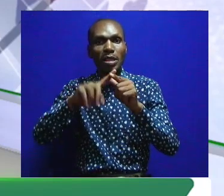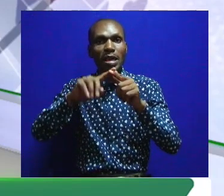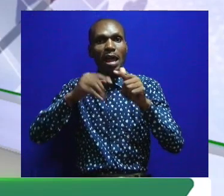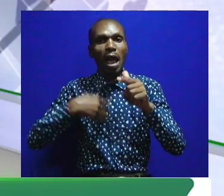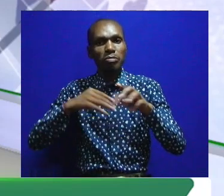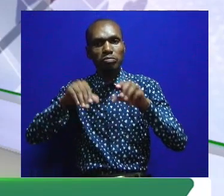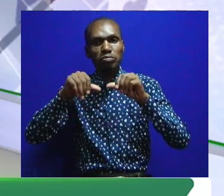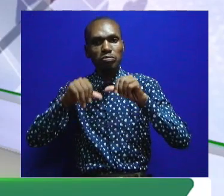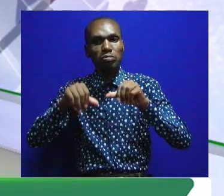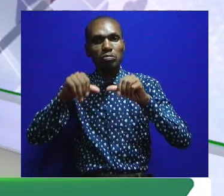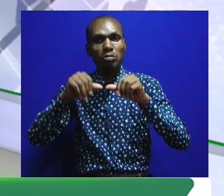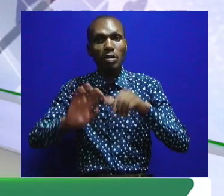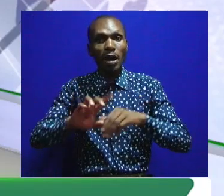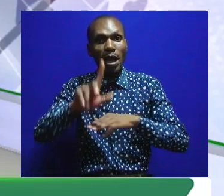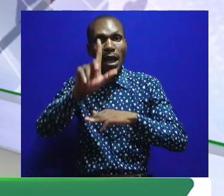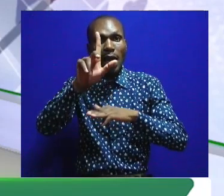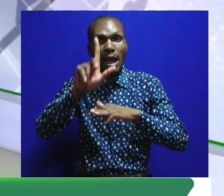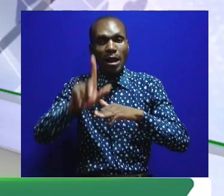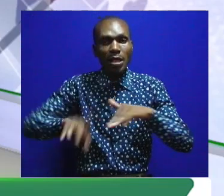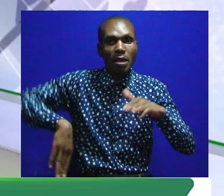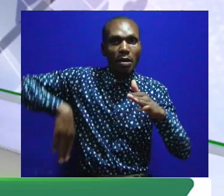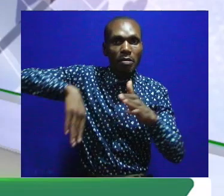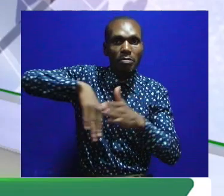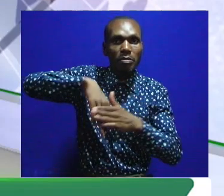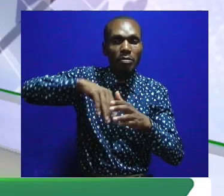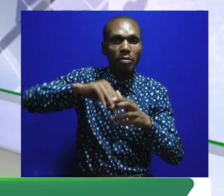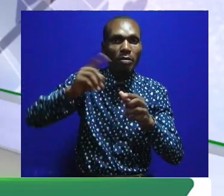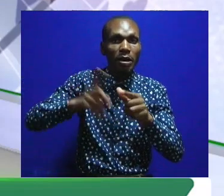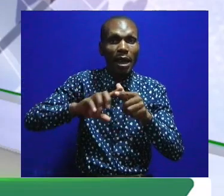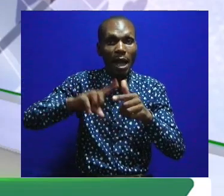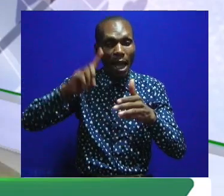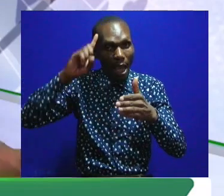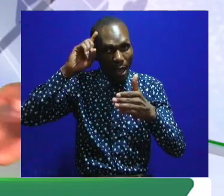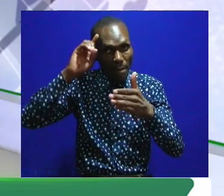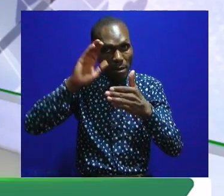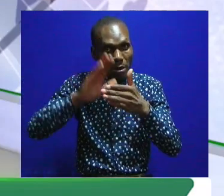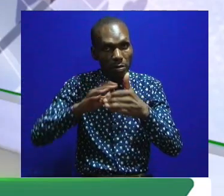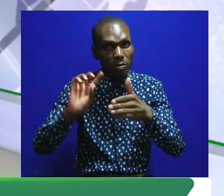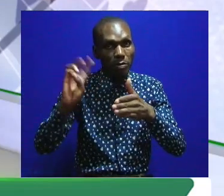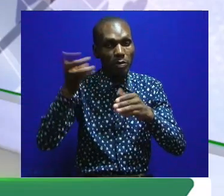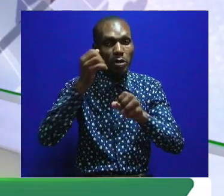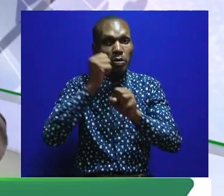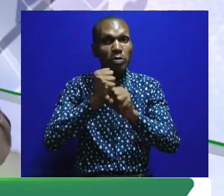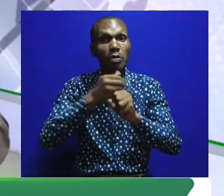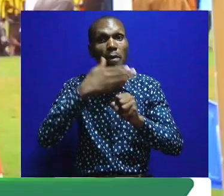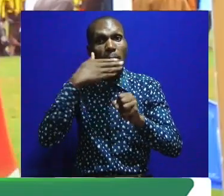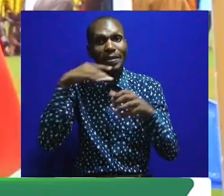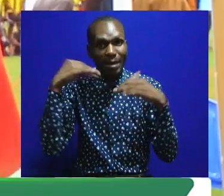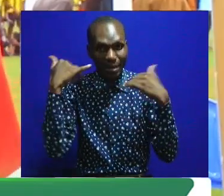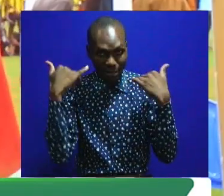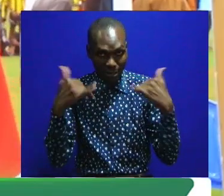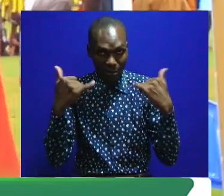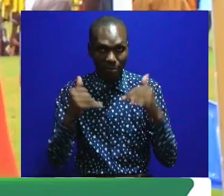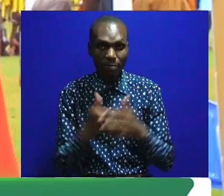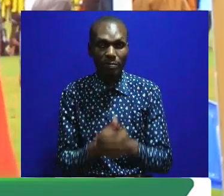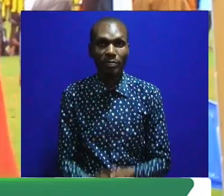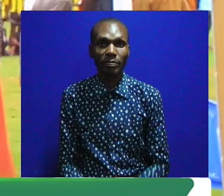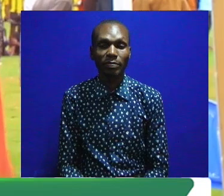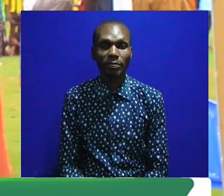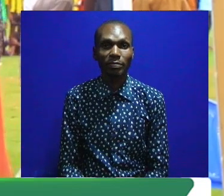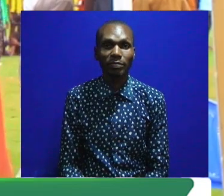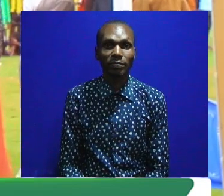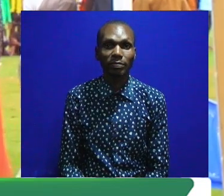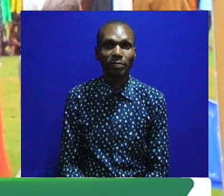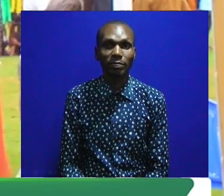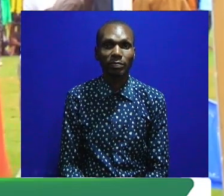kogenda asu chiri regionals na korua ukuye na kuwa ngamba chigo karabu ya se chigo sori echo. My name is Geoffrey James Ndogo. I'm